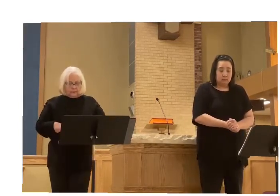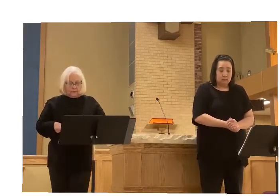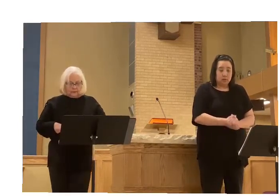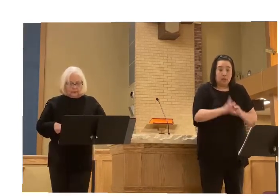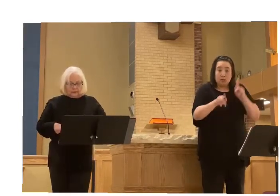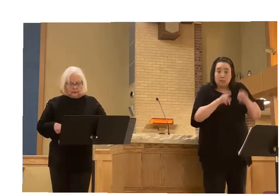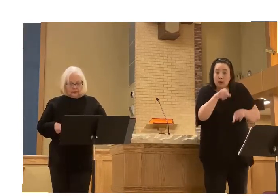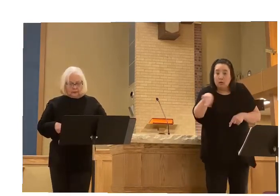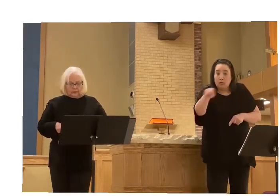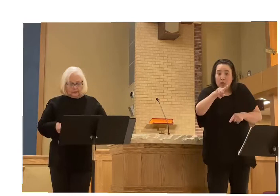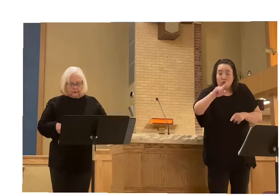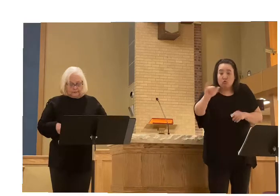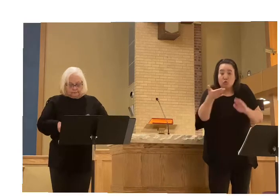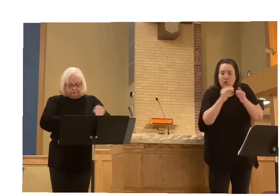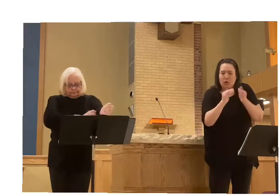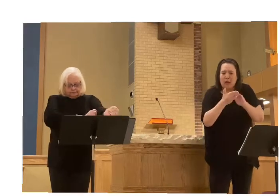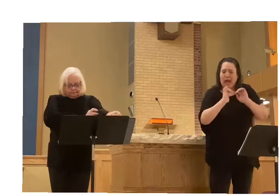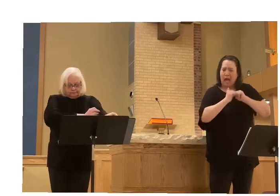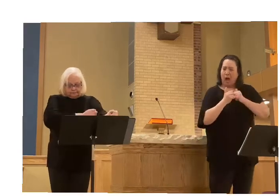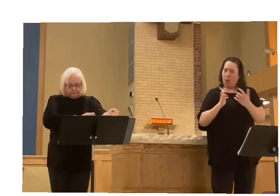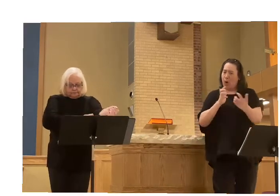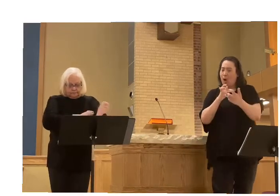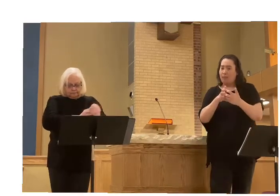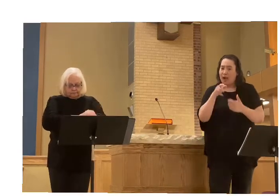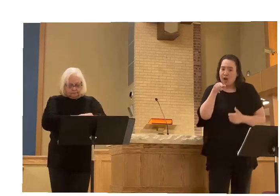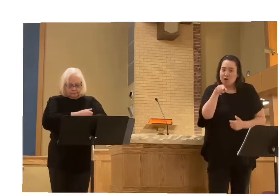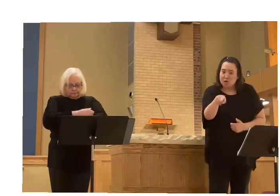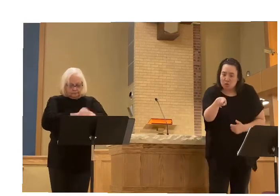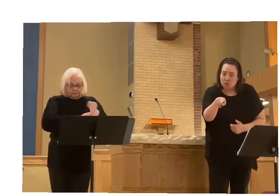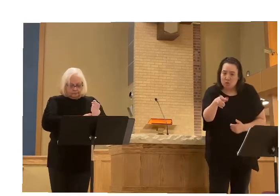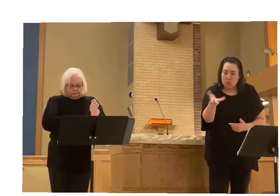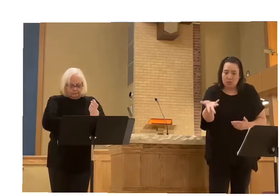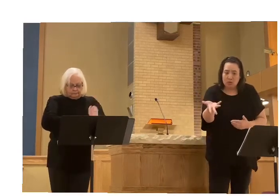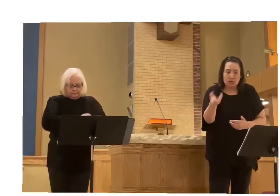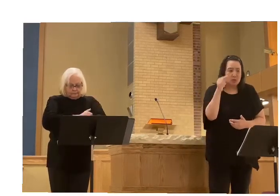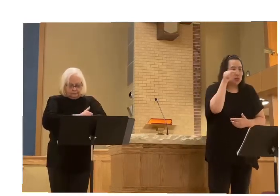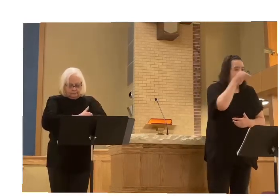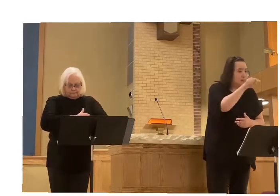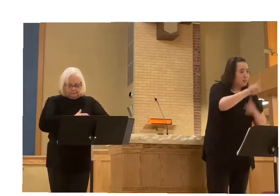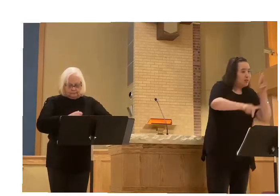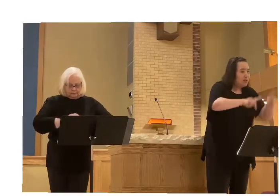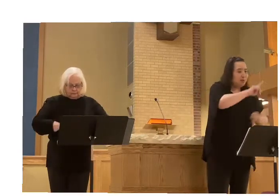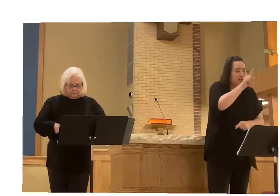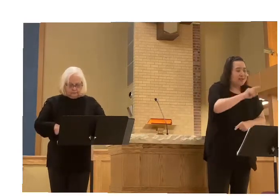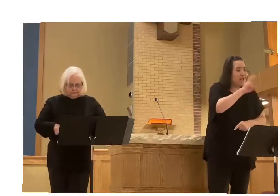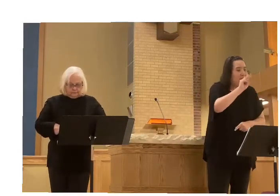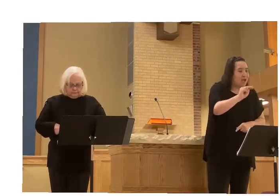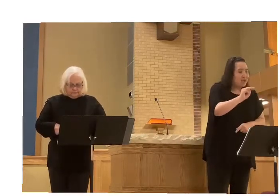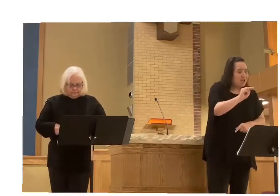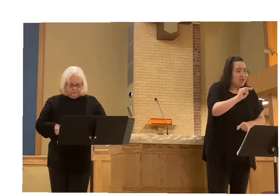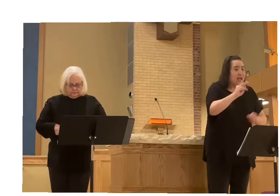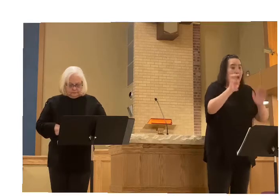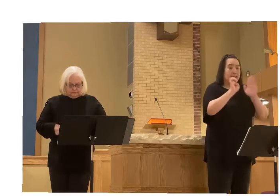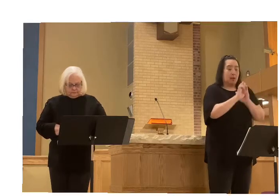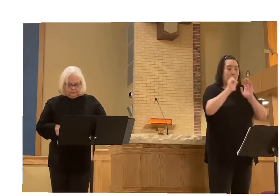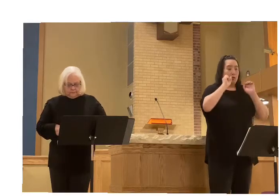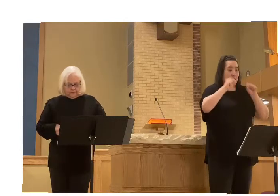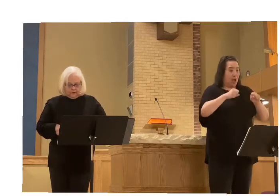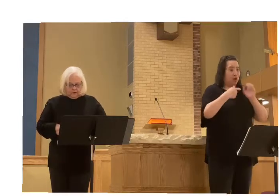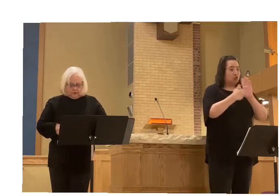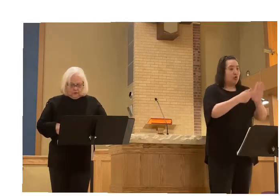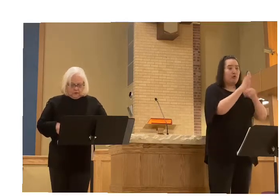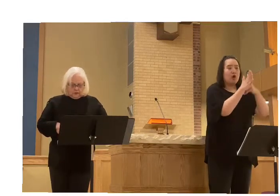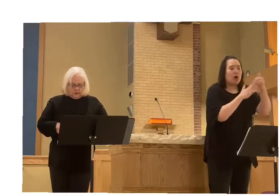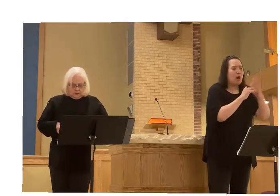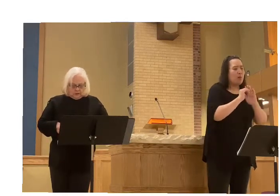To what can I compare you, O daughter Jerusalem? What example can I show you for your